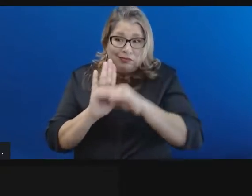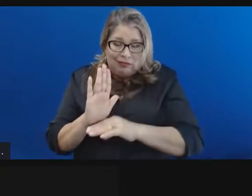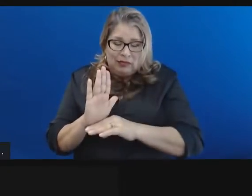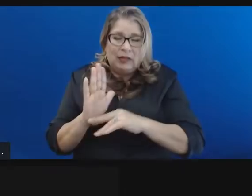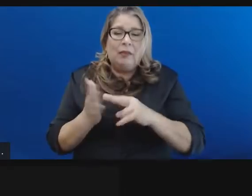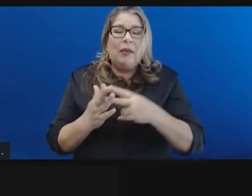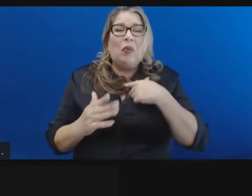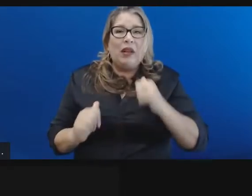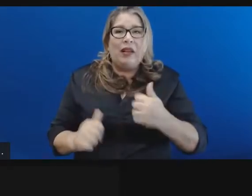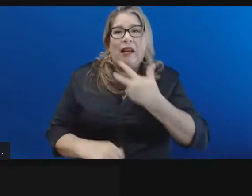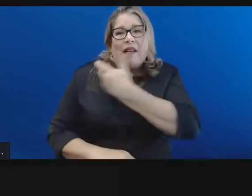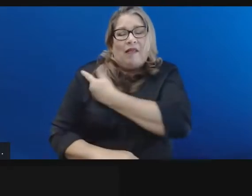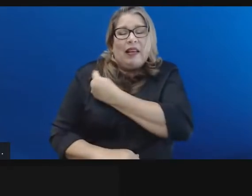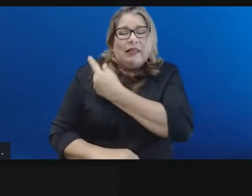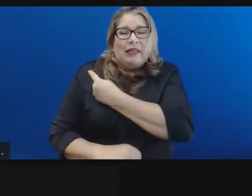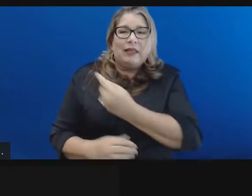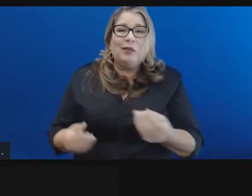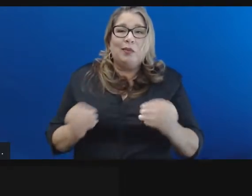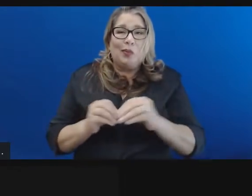state.